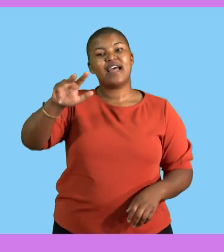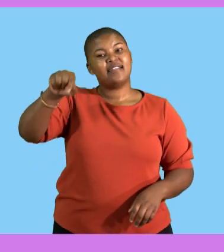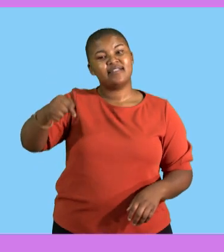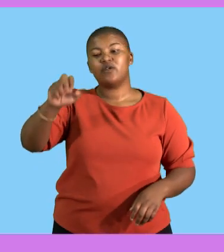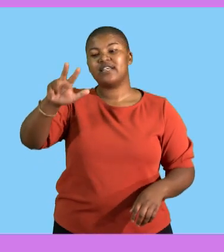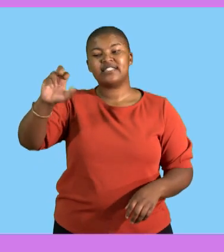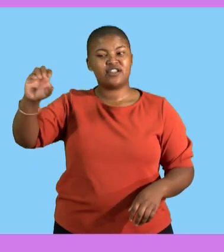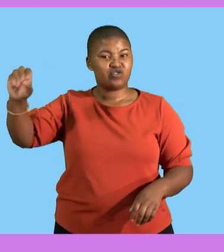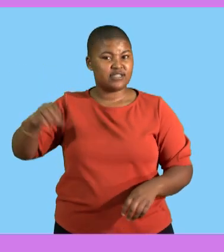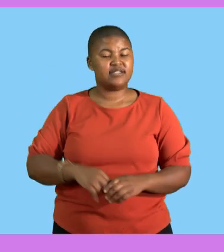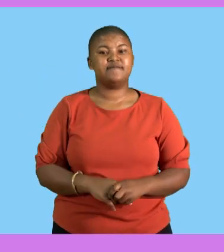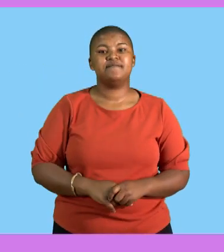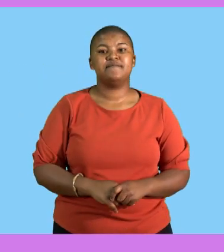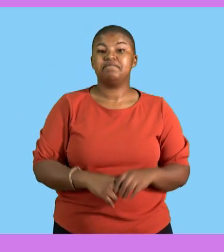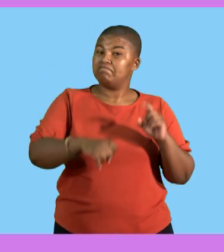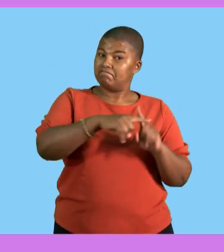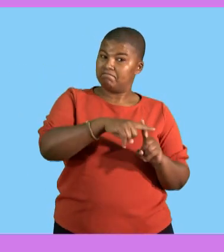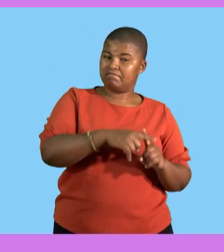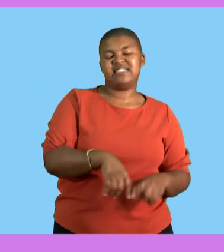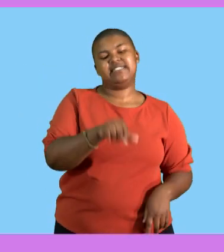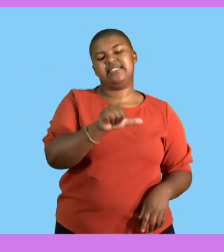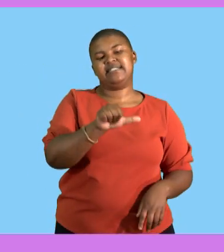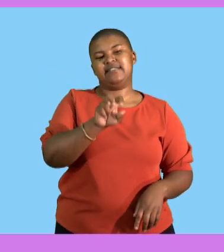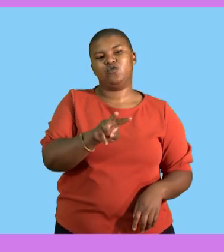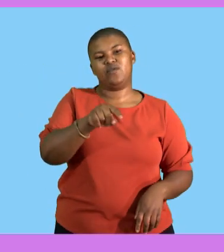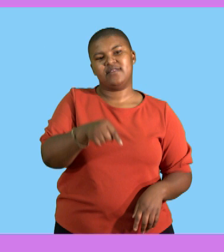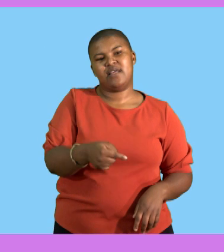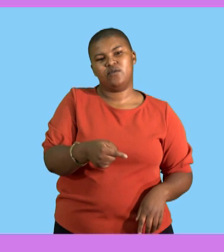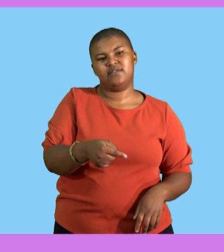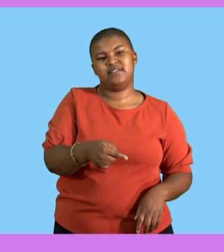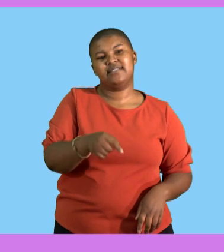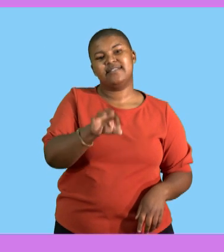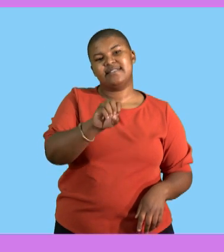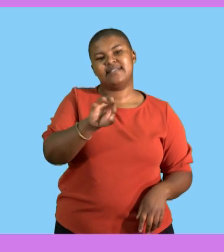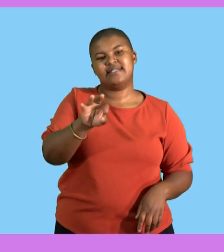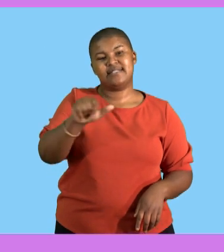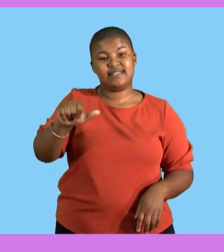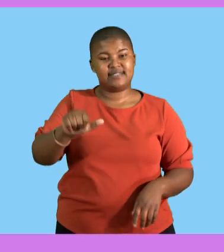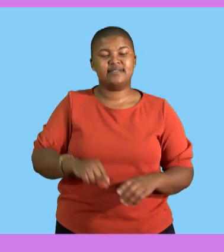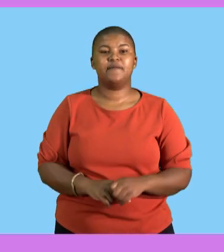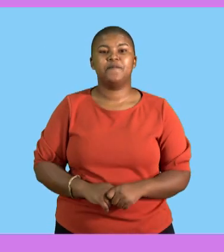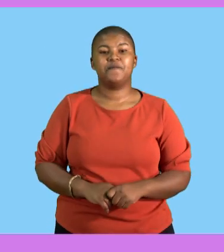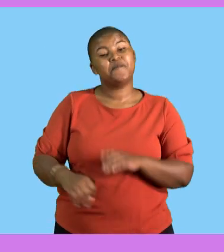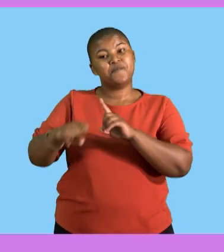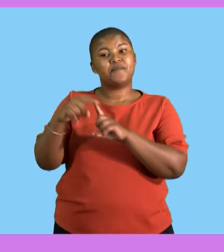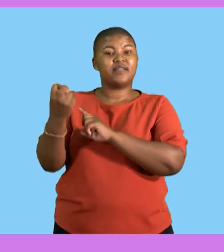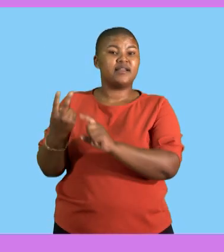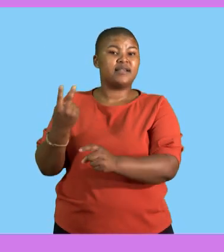59,800 plus 62,036 plus